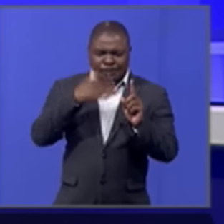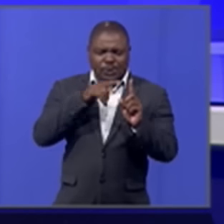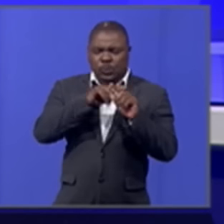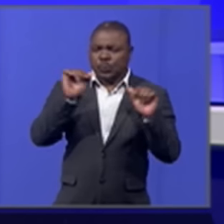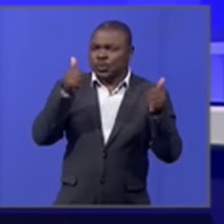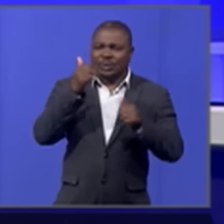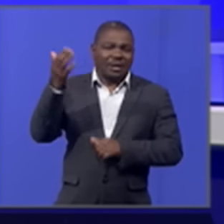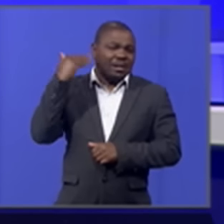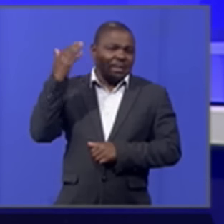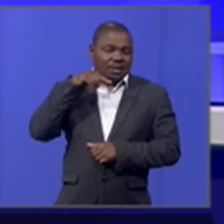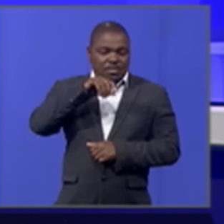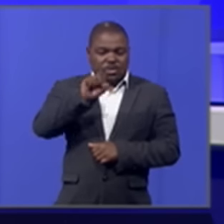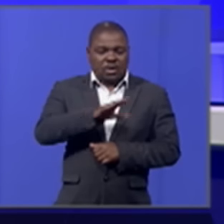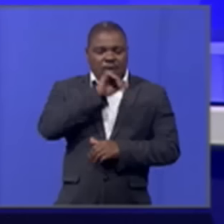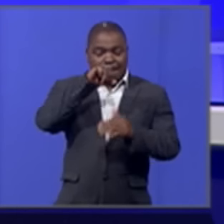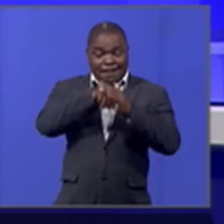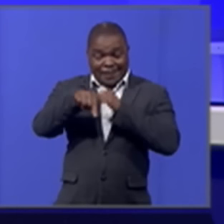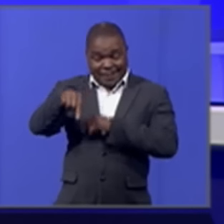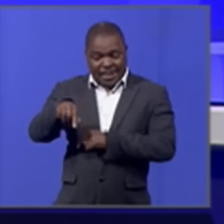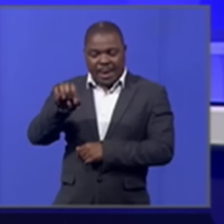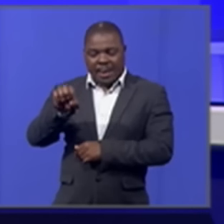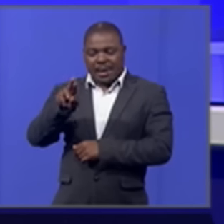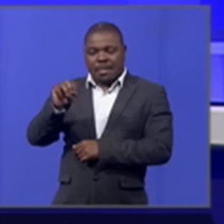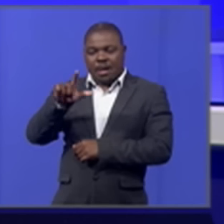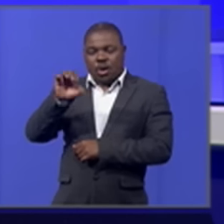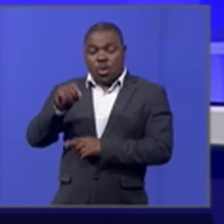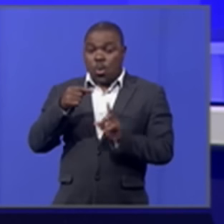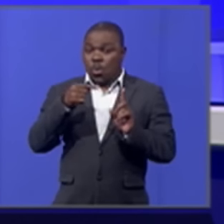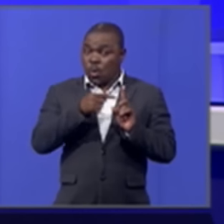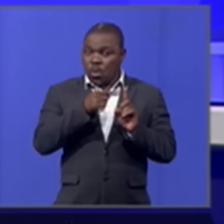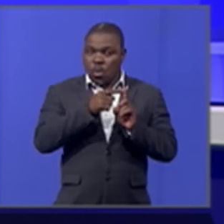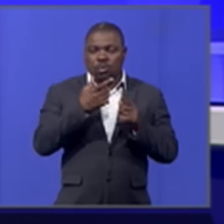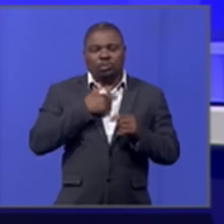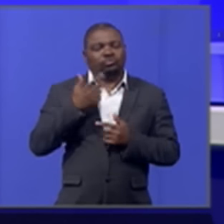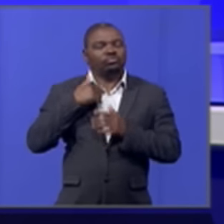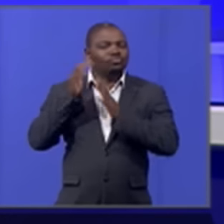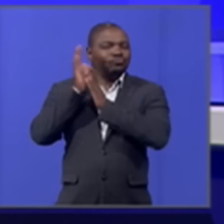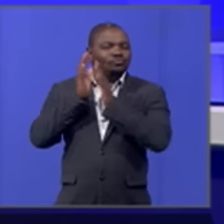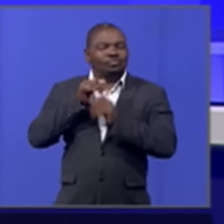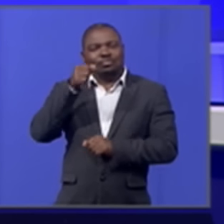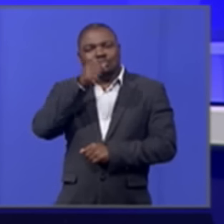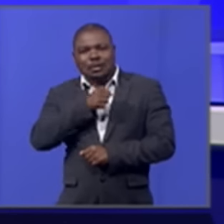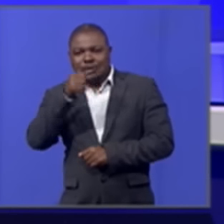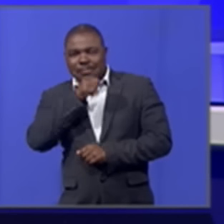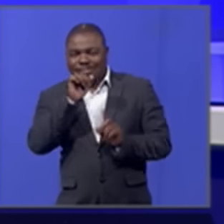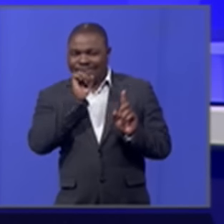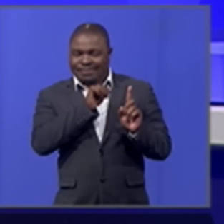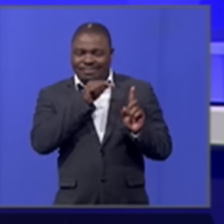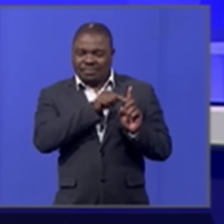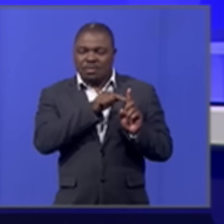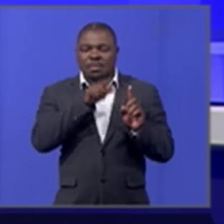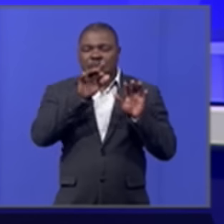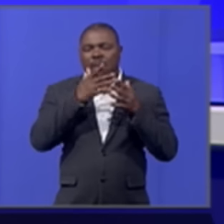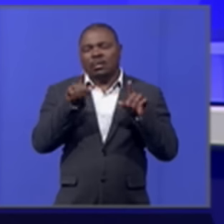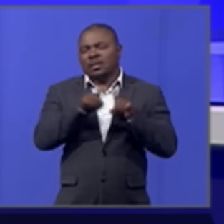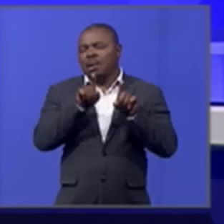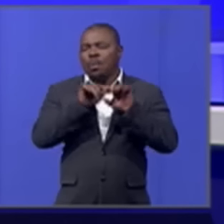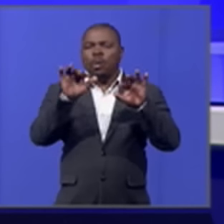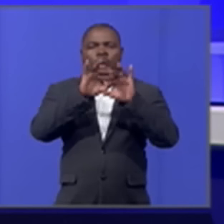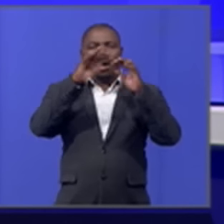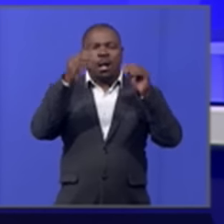o belegetsweng ka kwa Emelo. Lucky Dube e ne le mogaka wa mmino wa reggae mme mmino wa gagwe o no rediwa